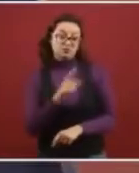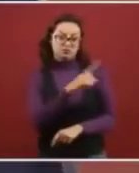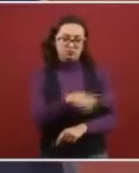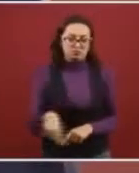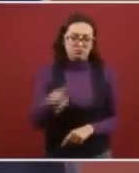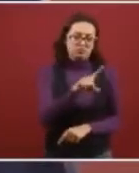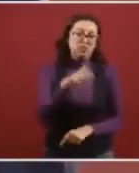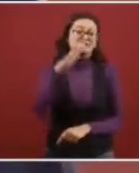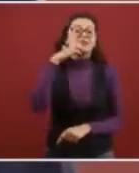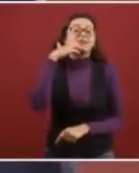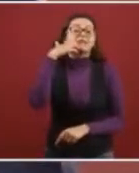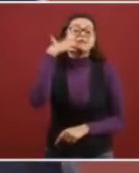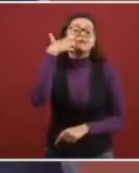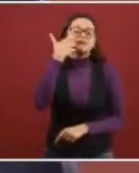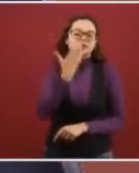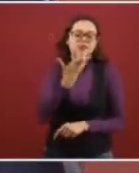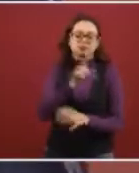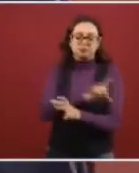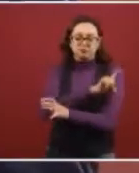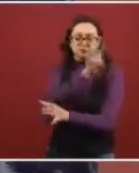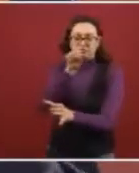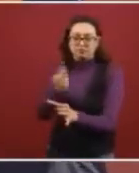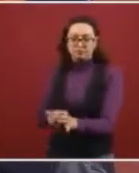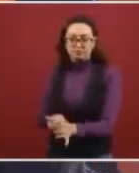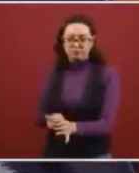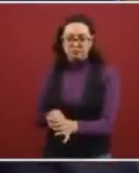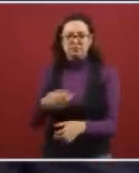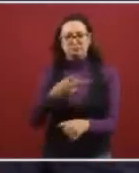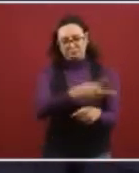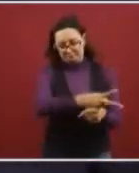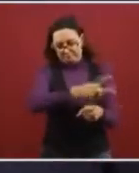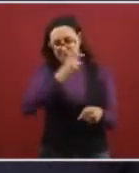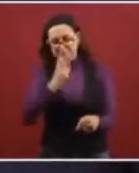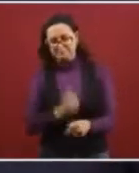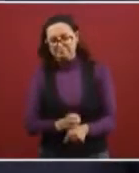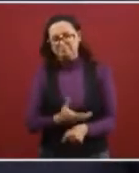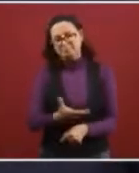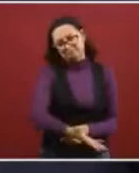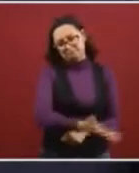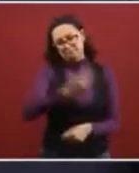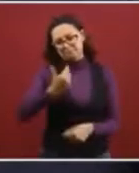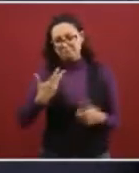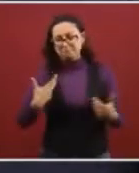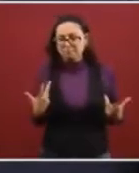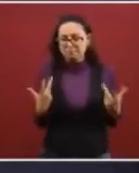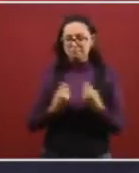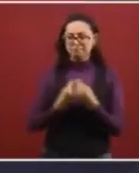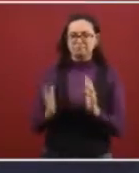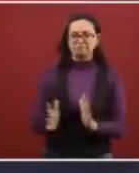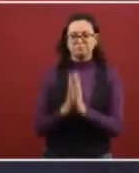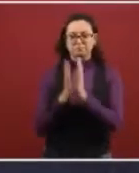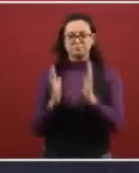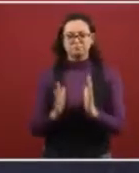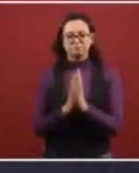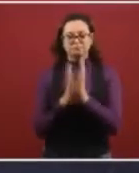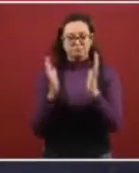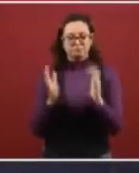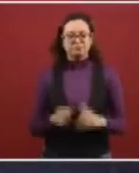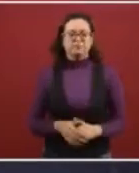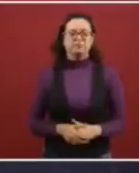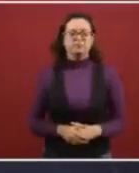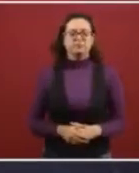the function la Guardia Nacional of the National para Guard invitarlos to invite them a participar, to participate para que